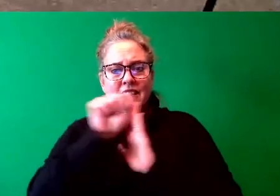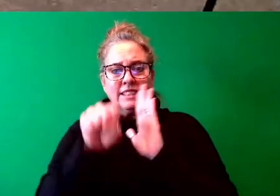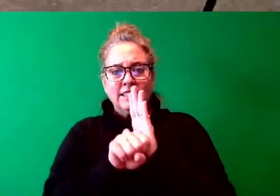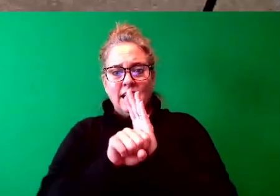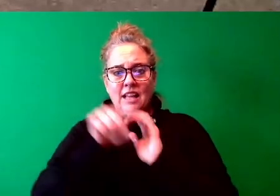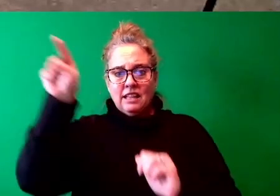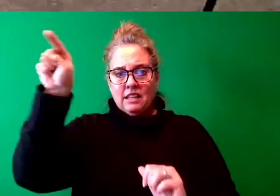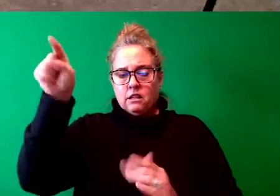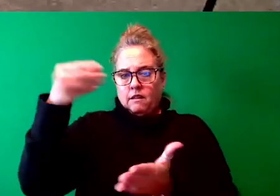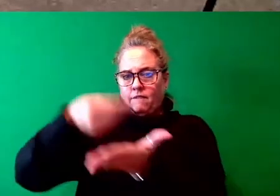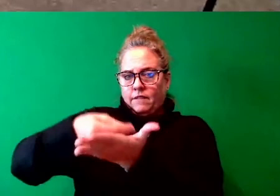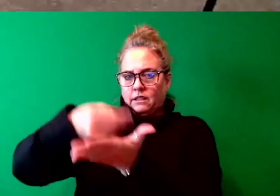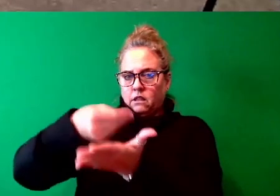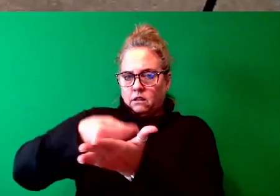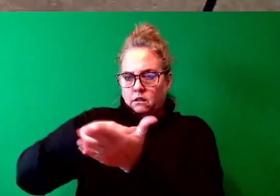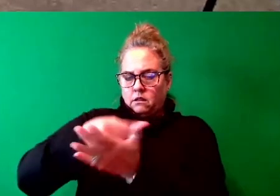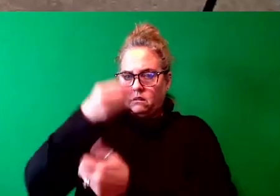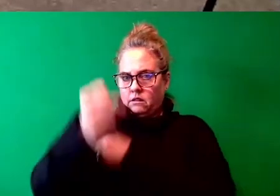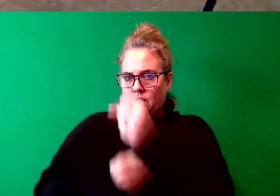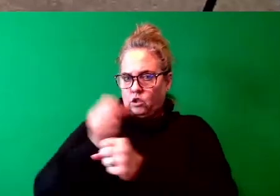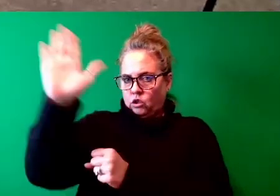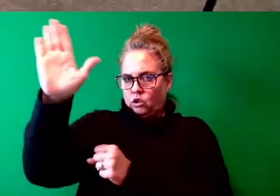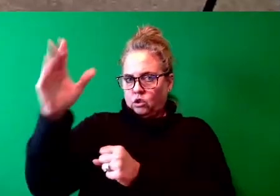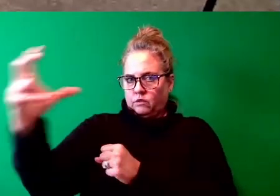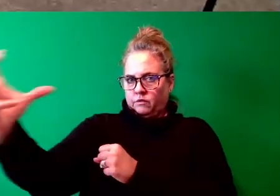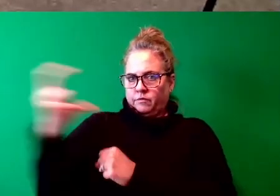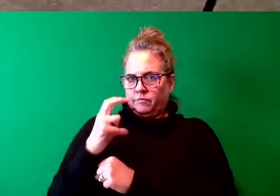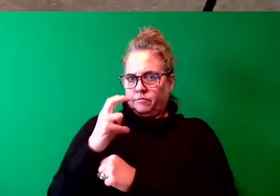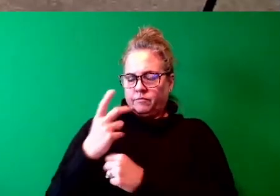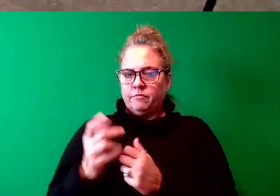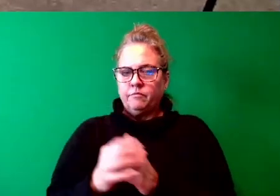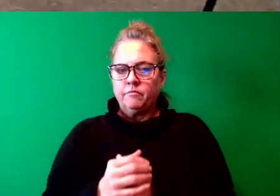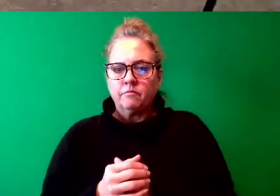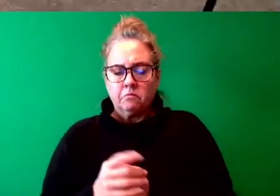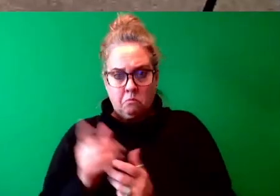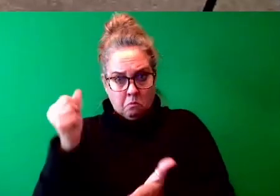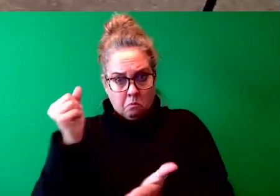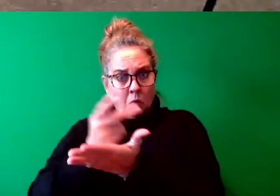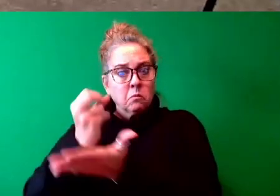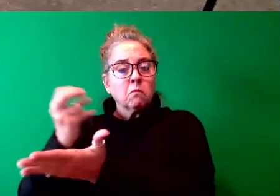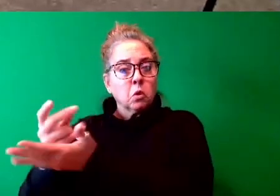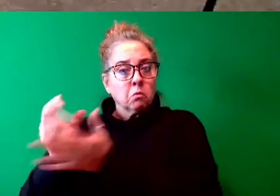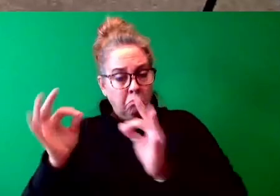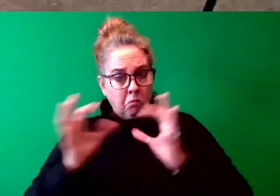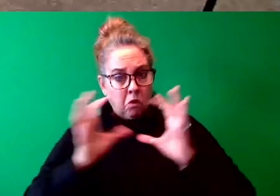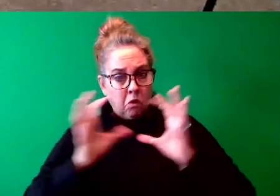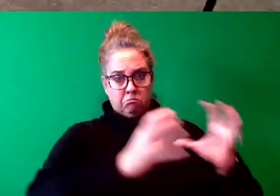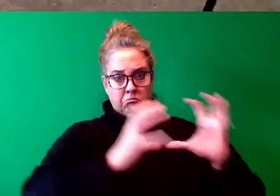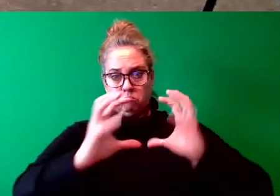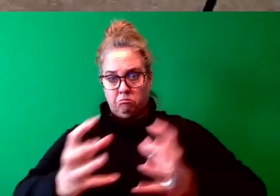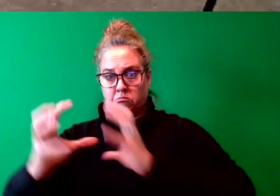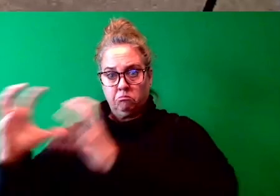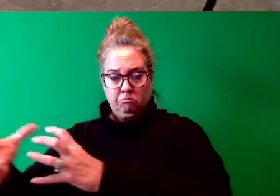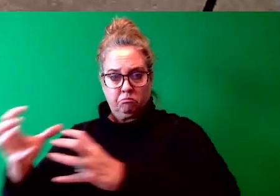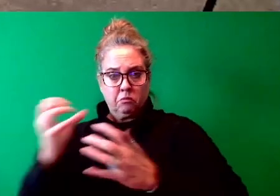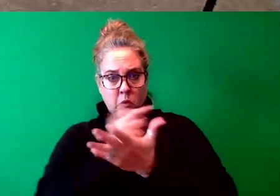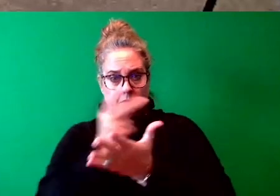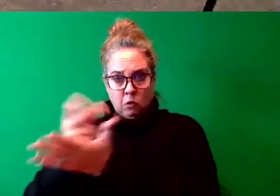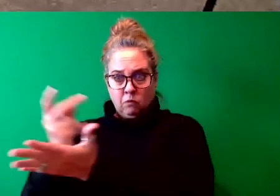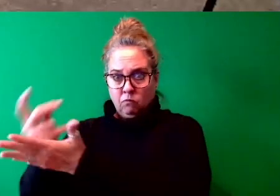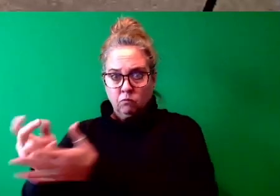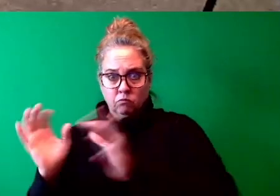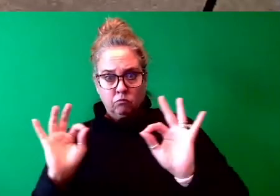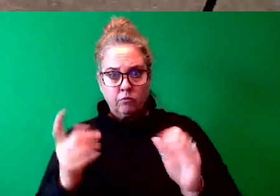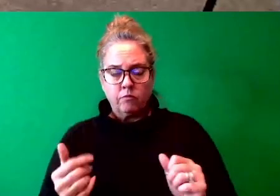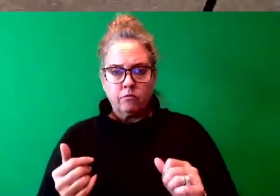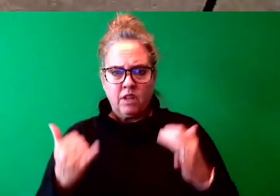now they've approved our categories, but what month is this? October? Yeah. So it's November, December,